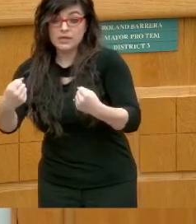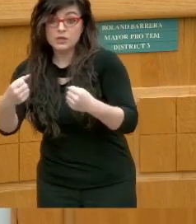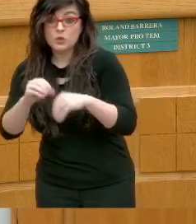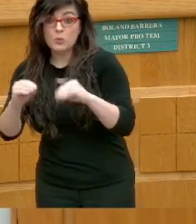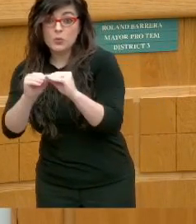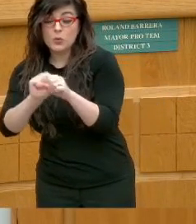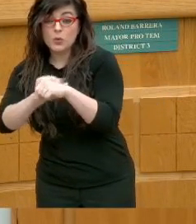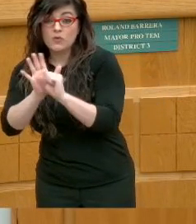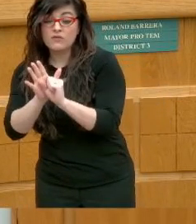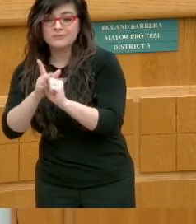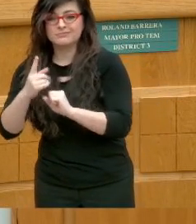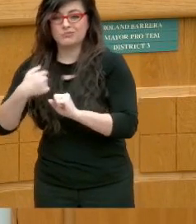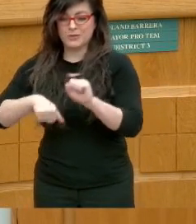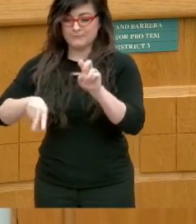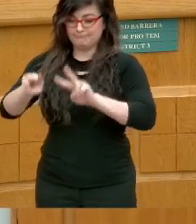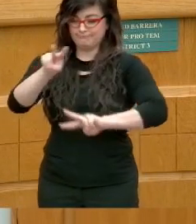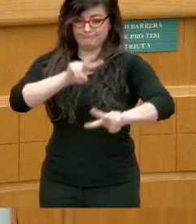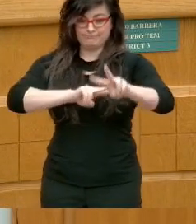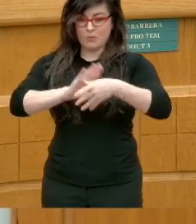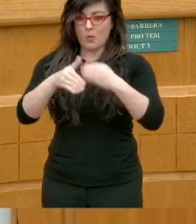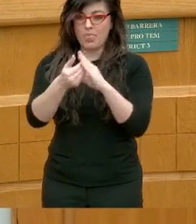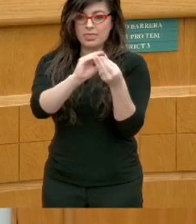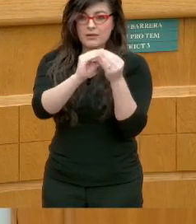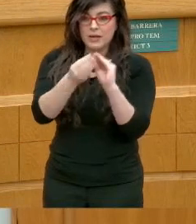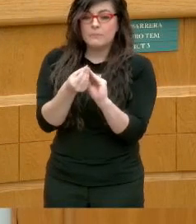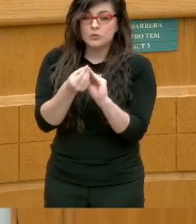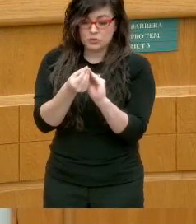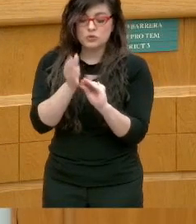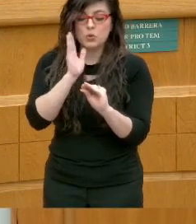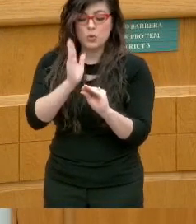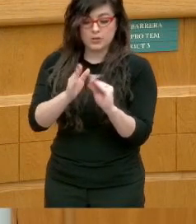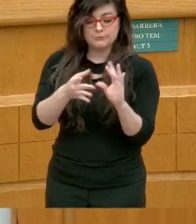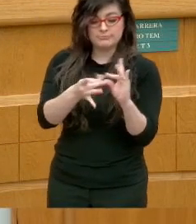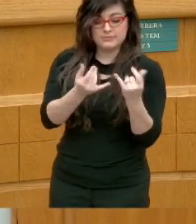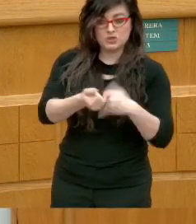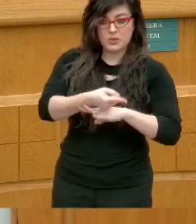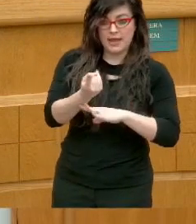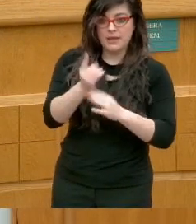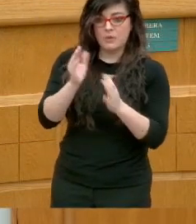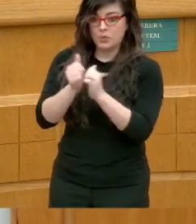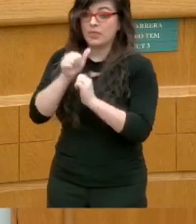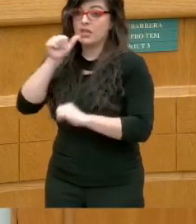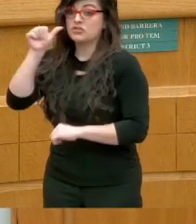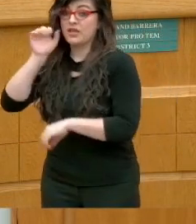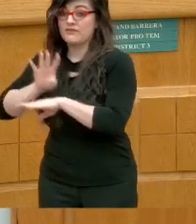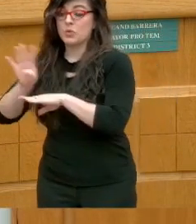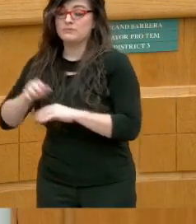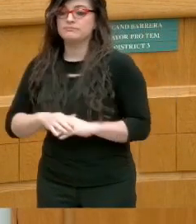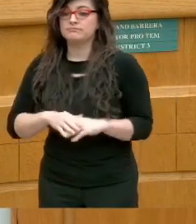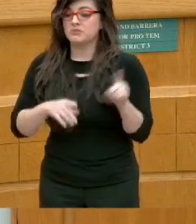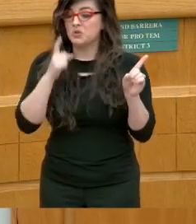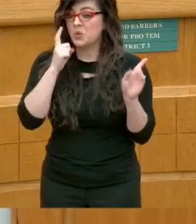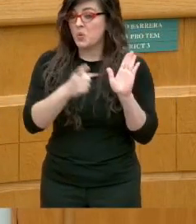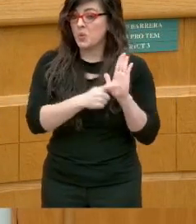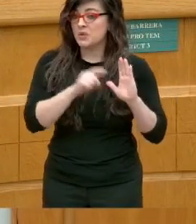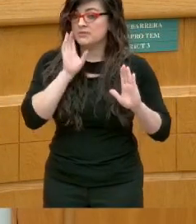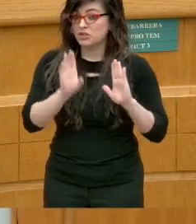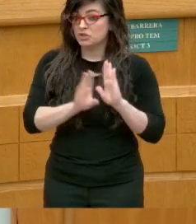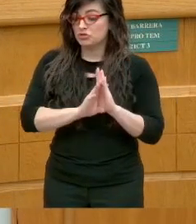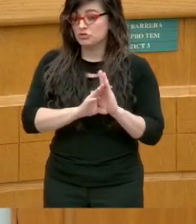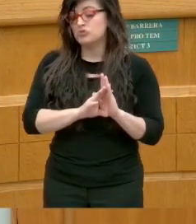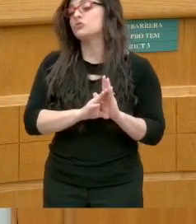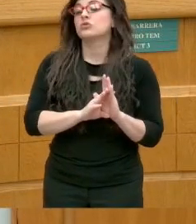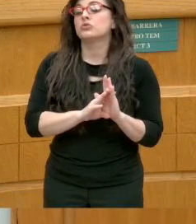This information is an update from yesterday at 4, and so in the past 24 hours, as you can see on the graph in the far